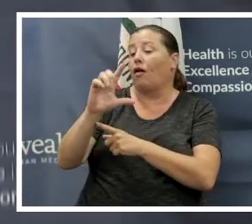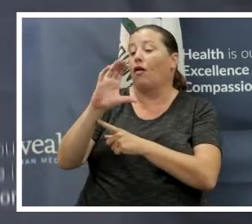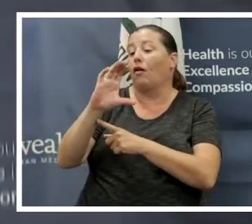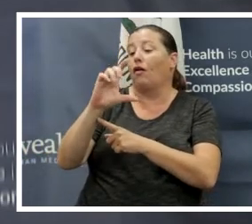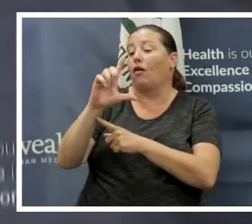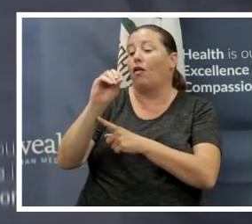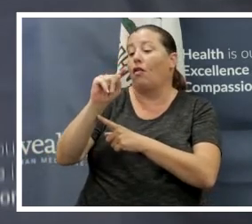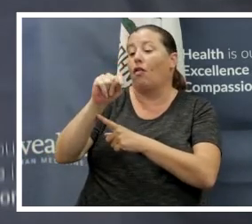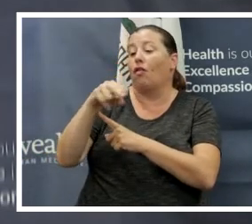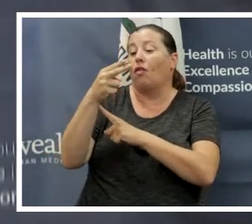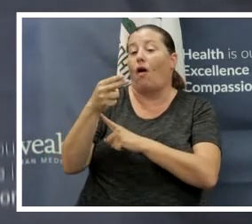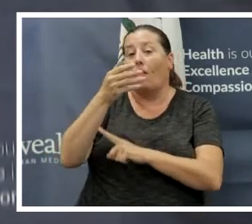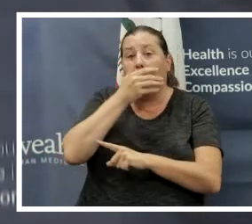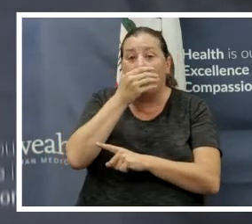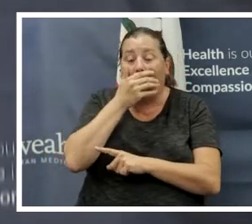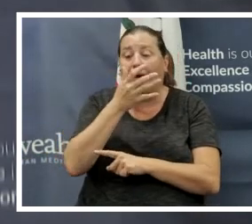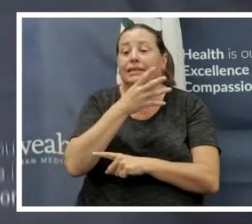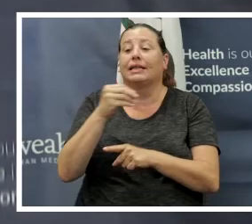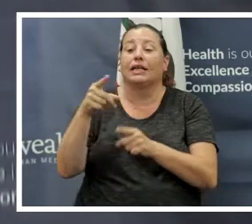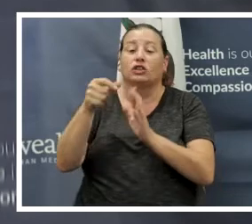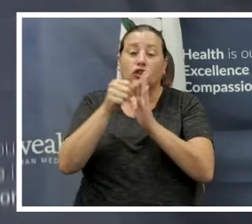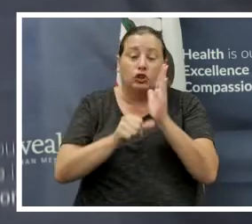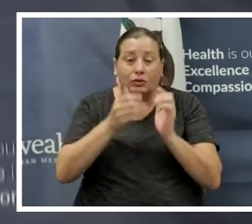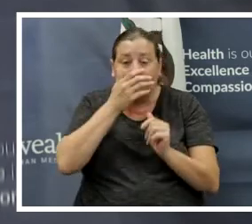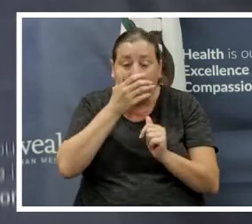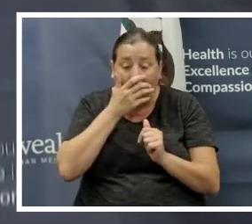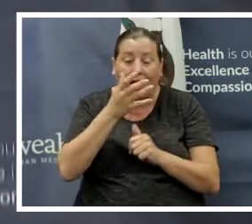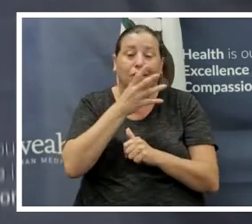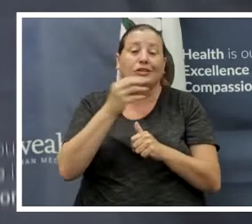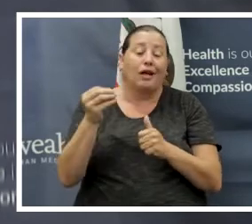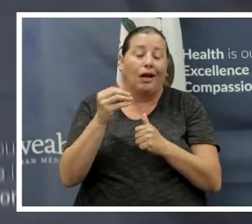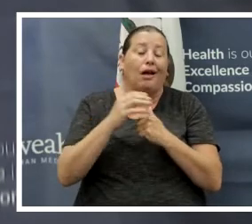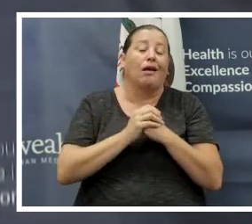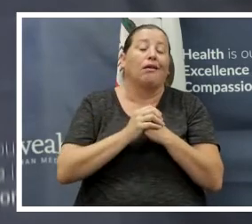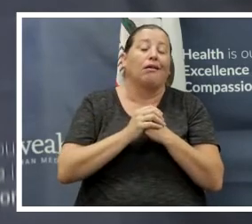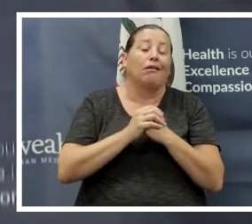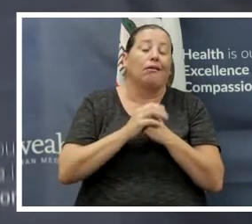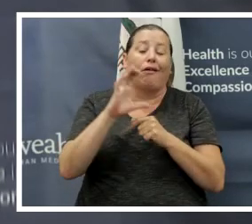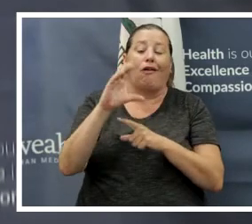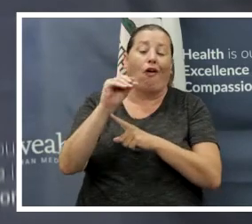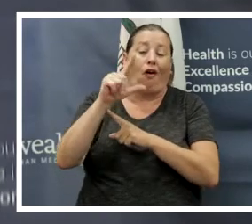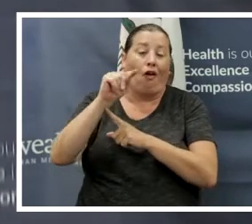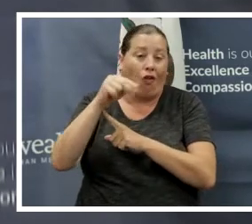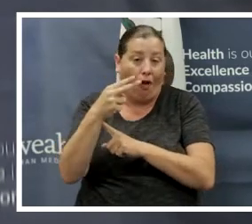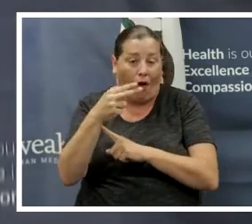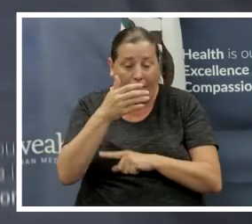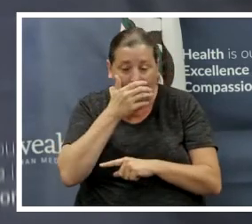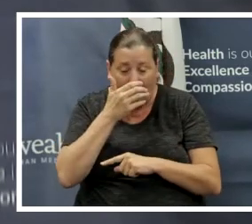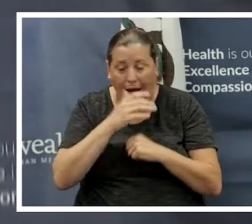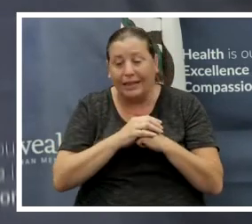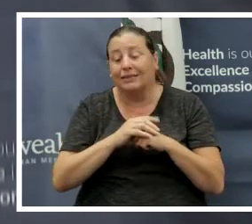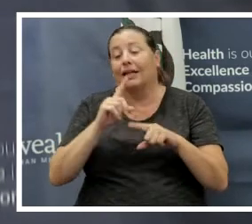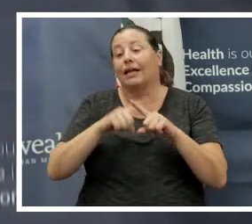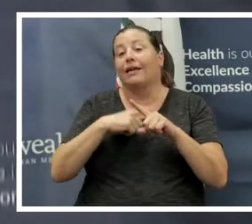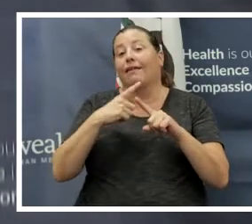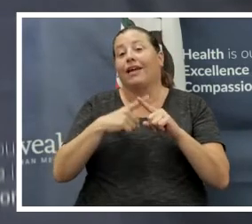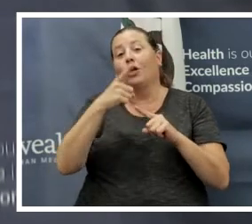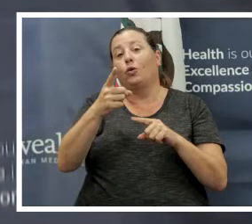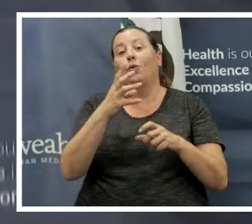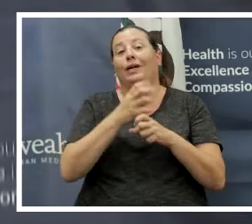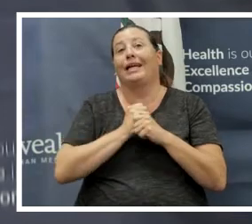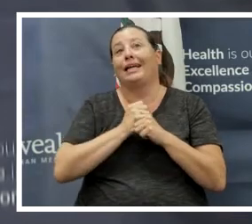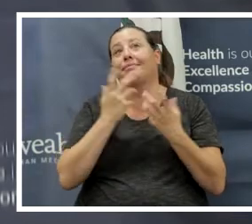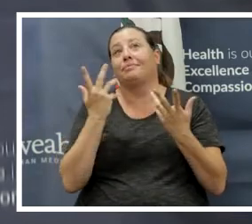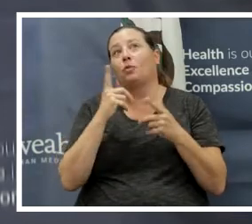N95s and the surgical masks also. And then you get into the let's call it the inexpensive